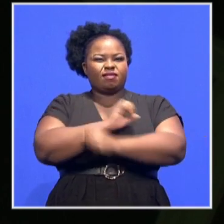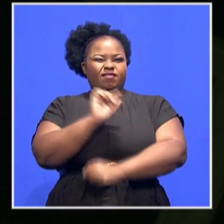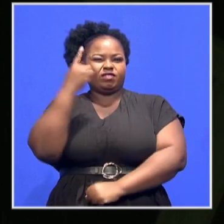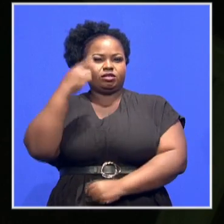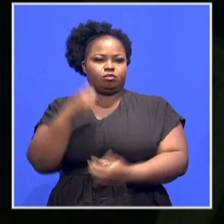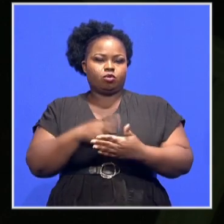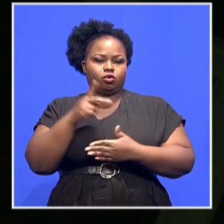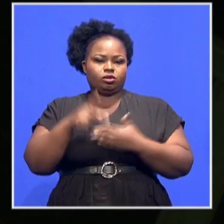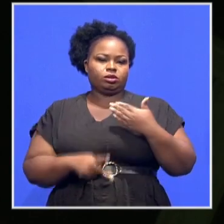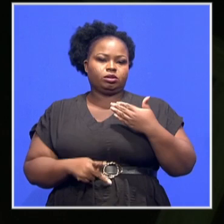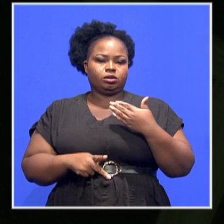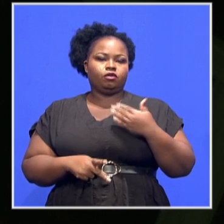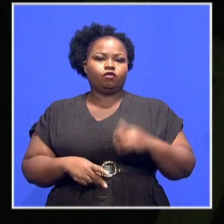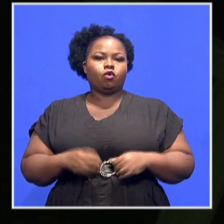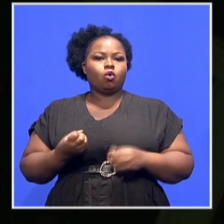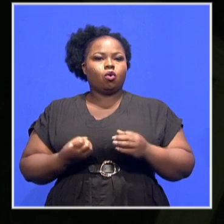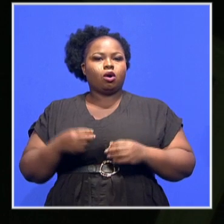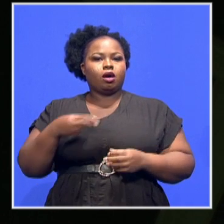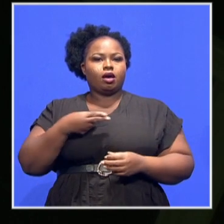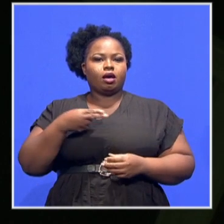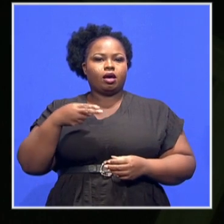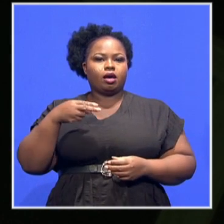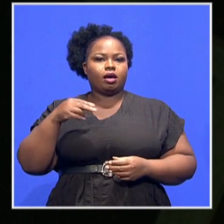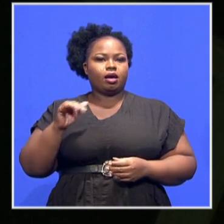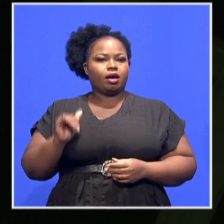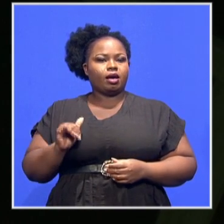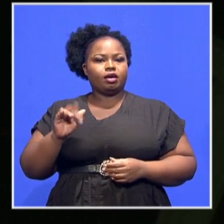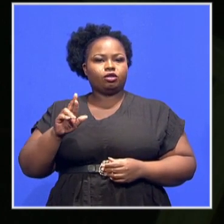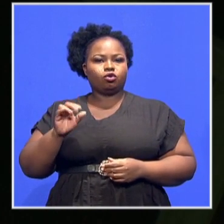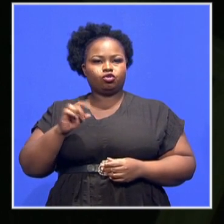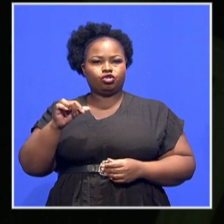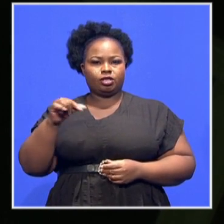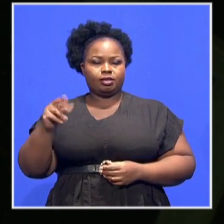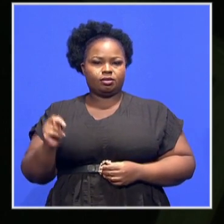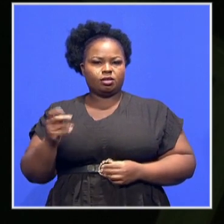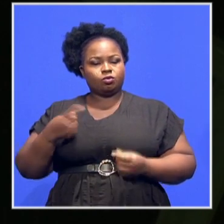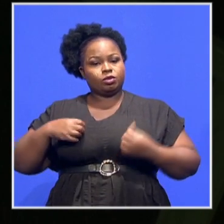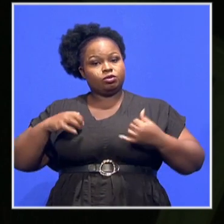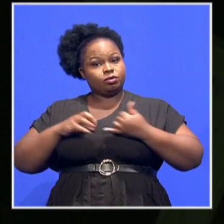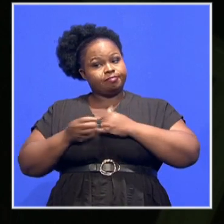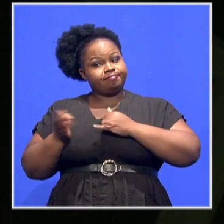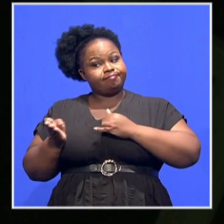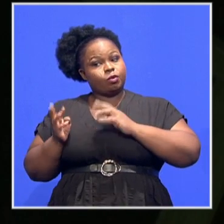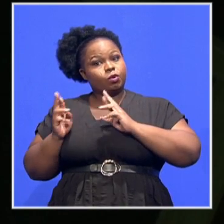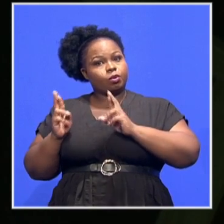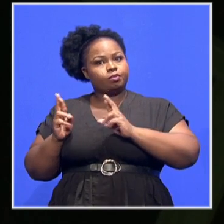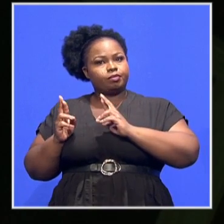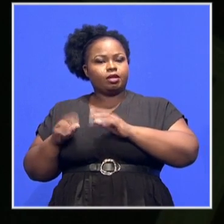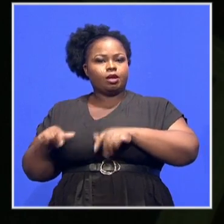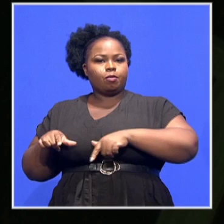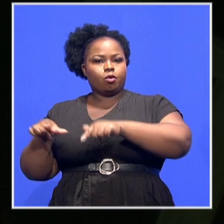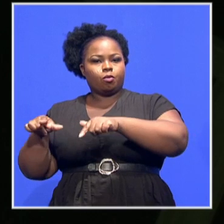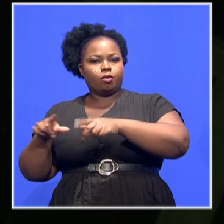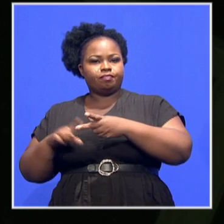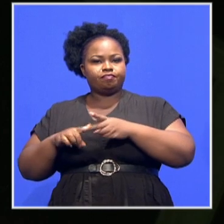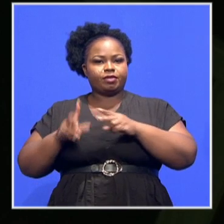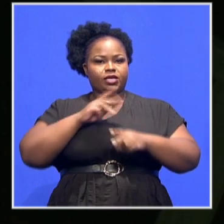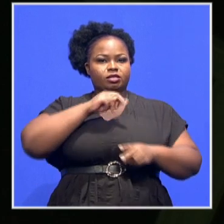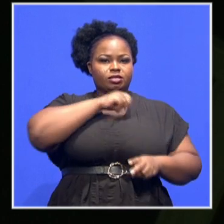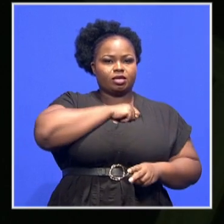Green Hydrogen Valley that we hope to develop from Limpopo to KwaZulu-Natal as